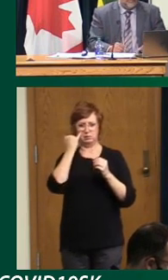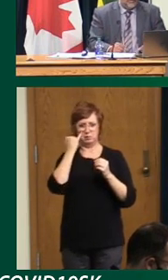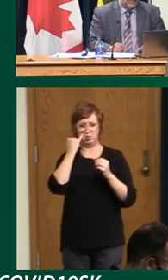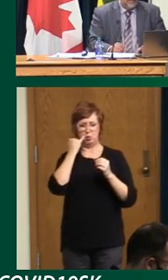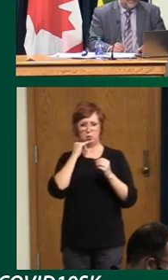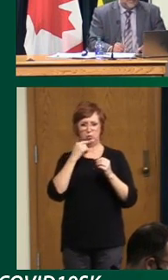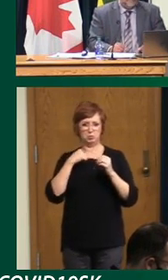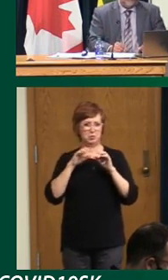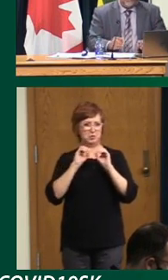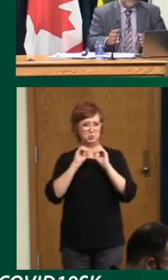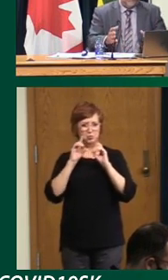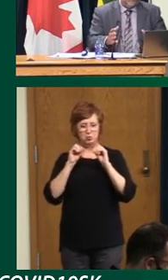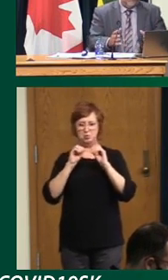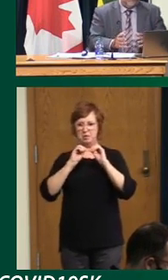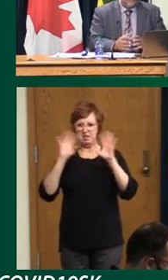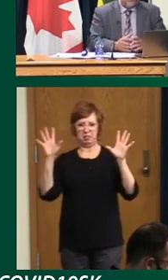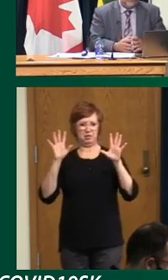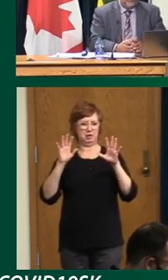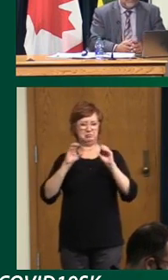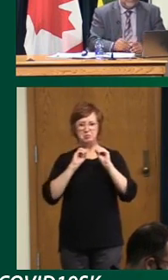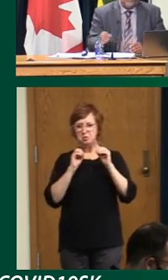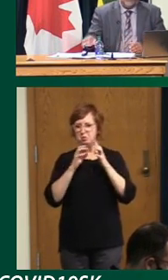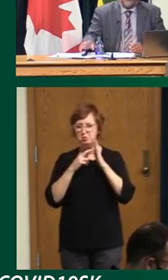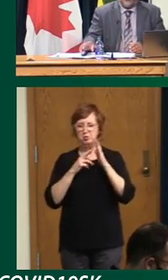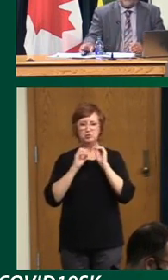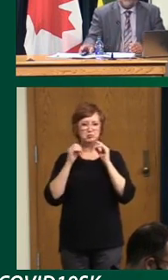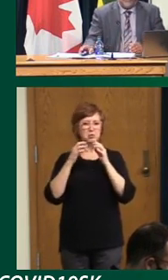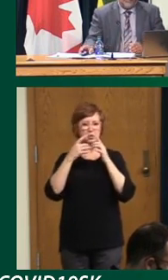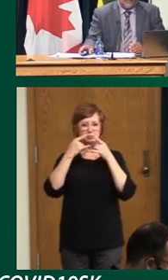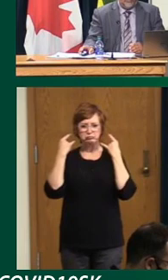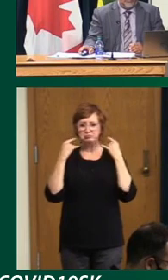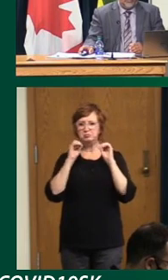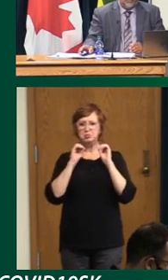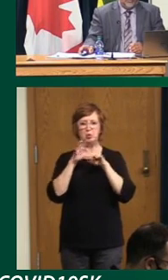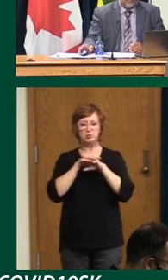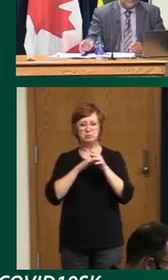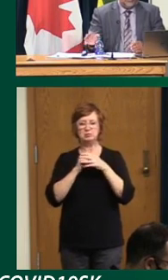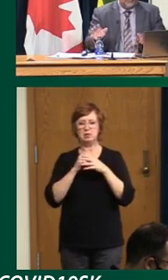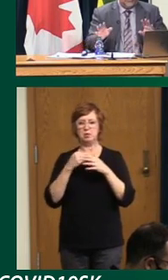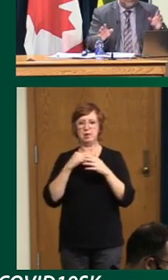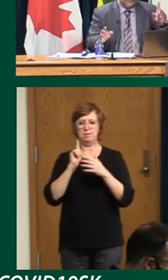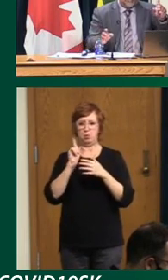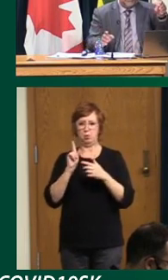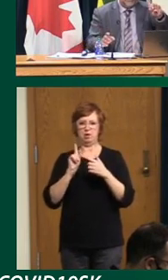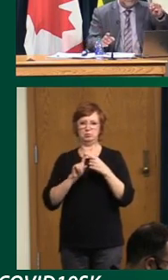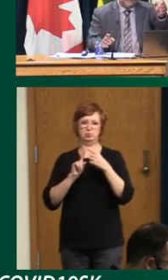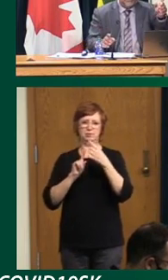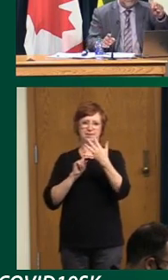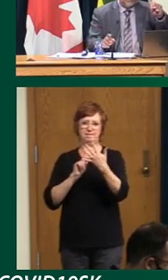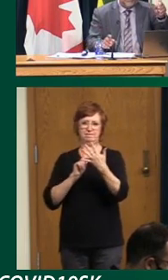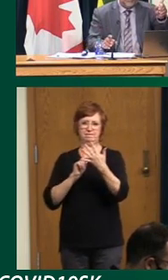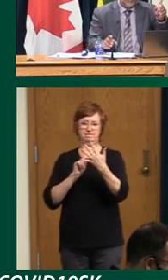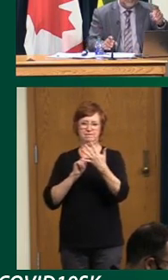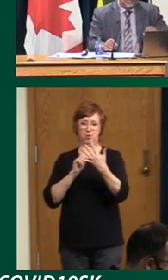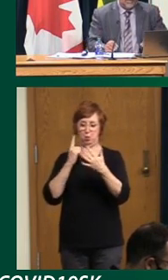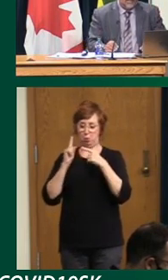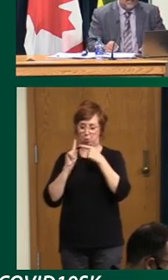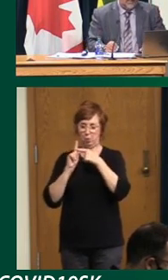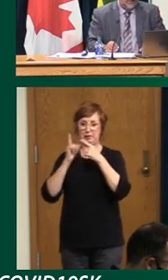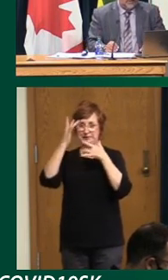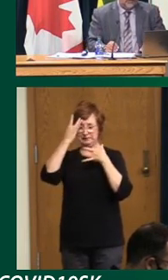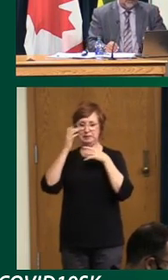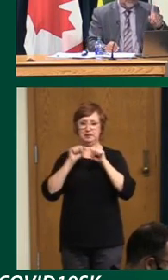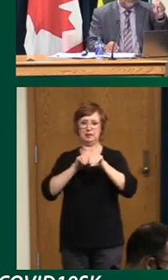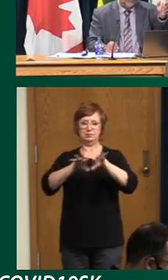to 5. Generally, we have, if you look at the top graph, so there's that kind of